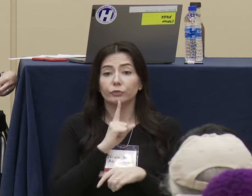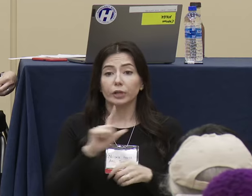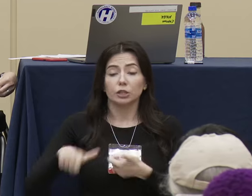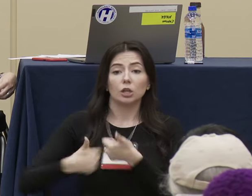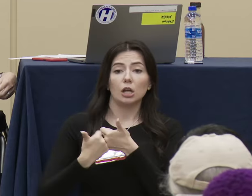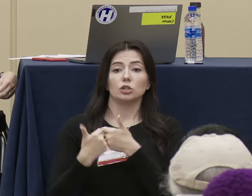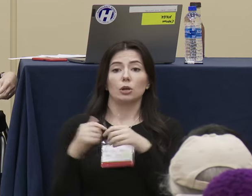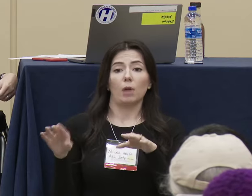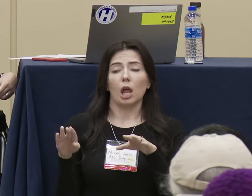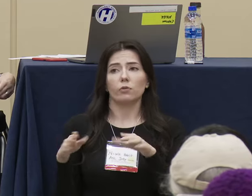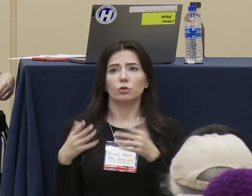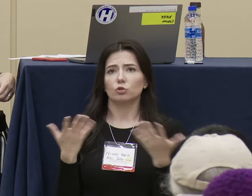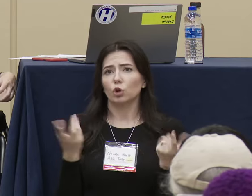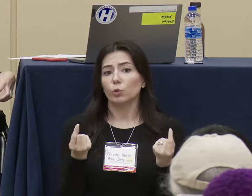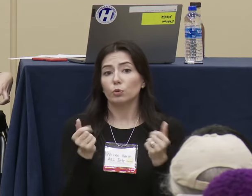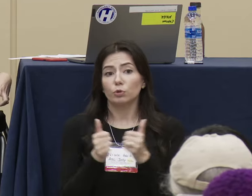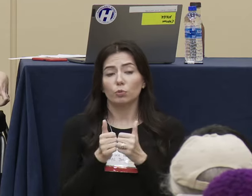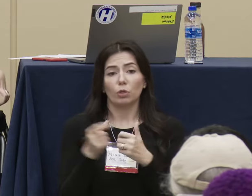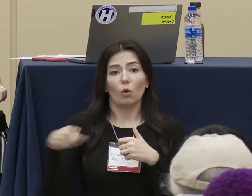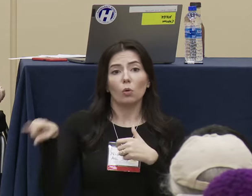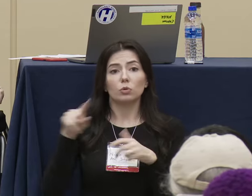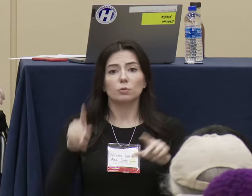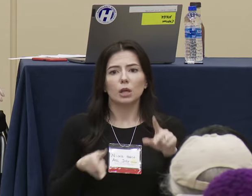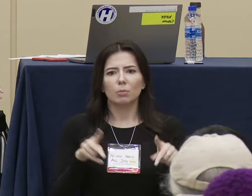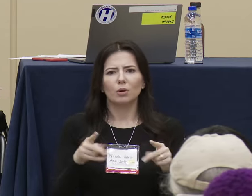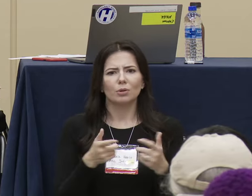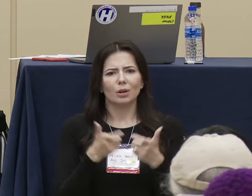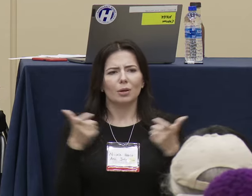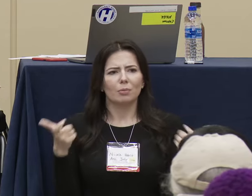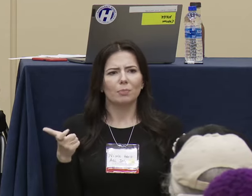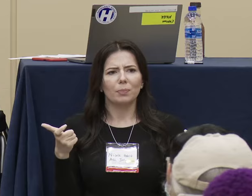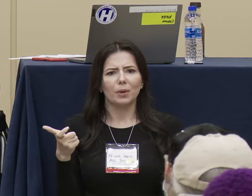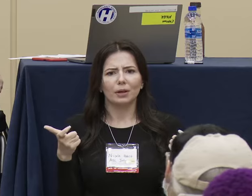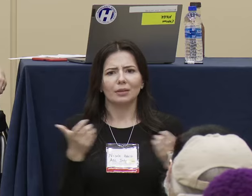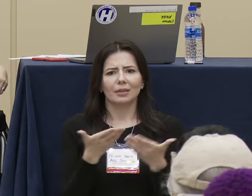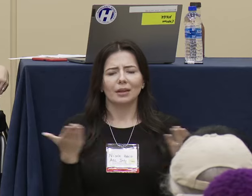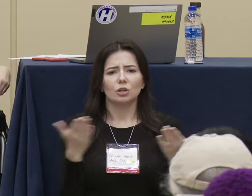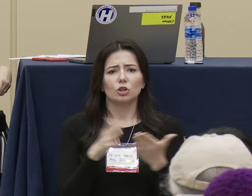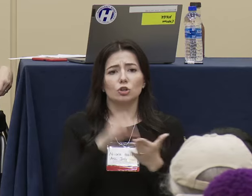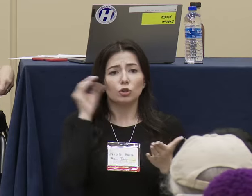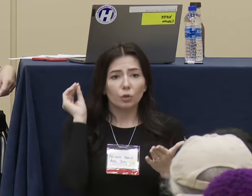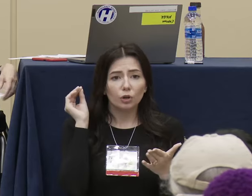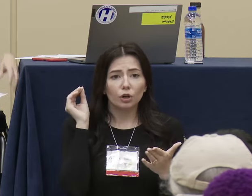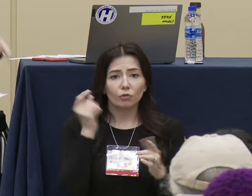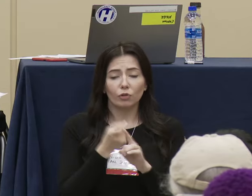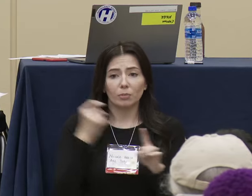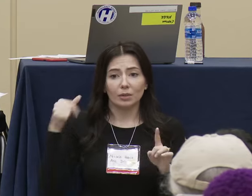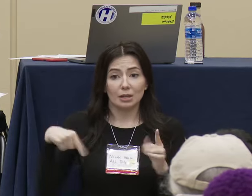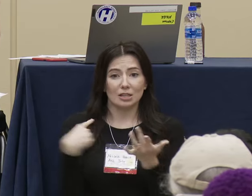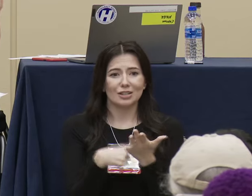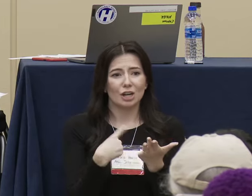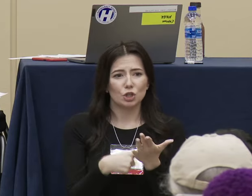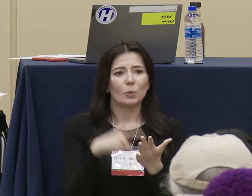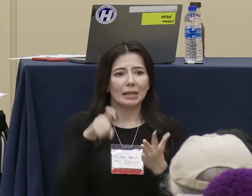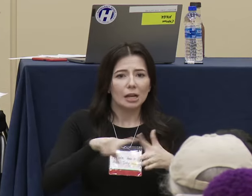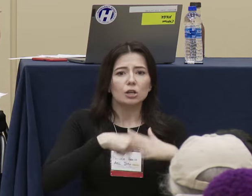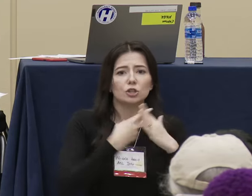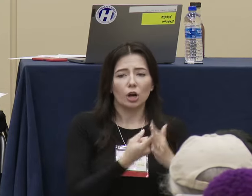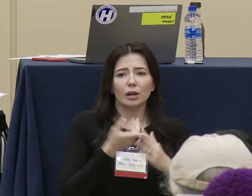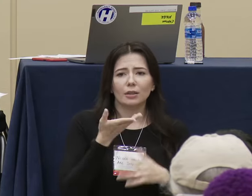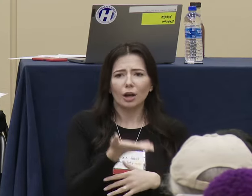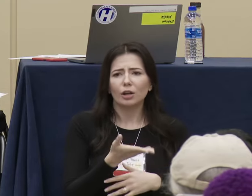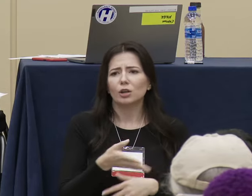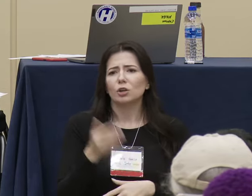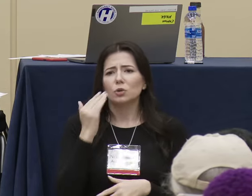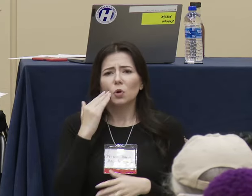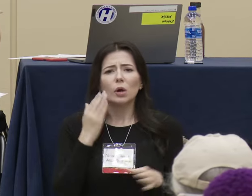behaviors? And I think that this is a big lesson from deinstitutionalization, is that we have to start there. And I think this is also the core of feminist thinking.